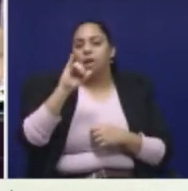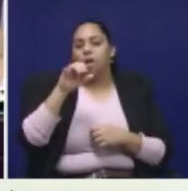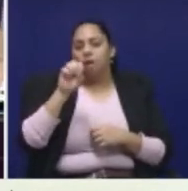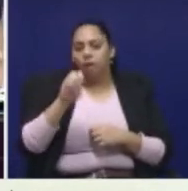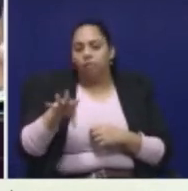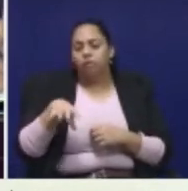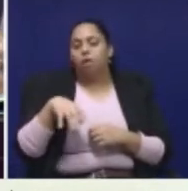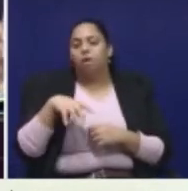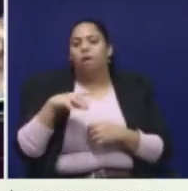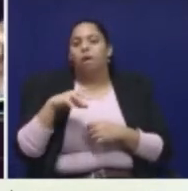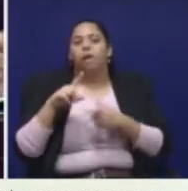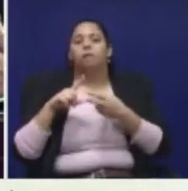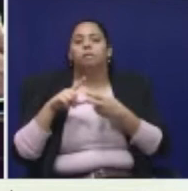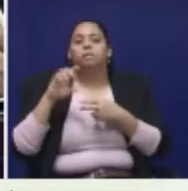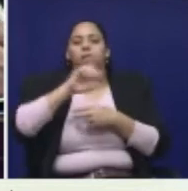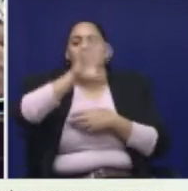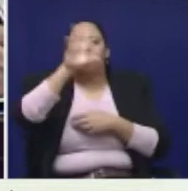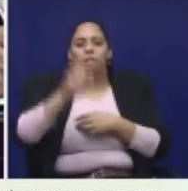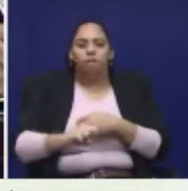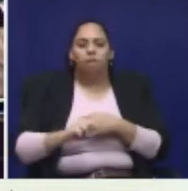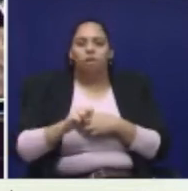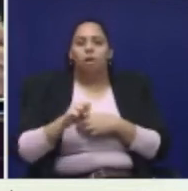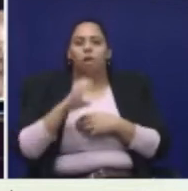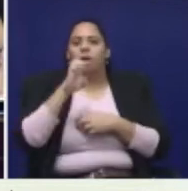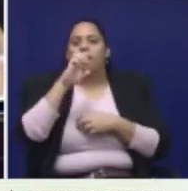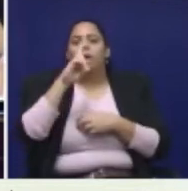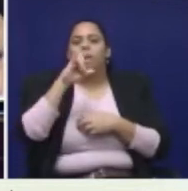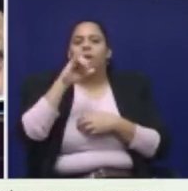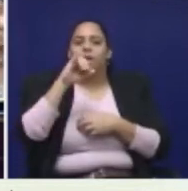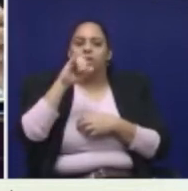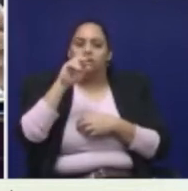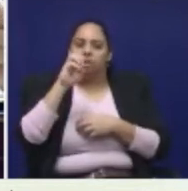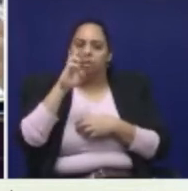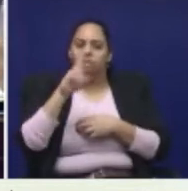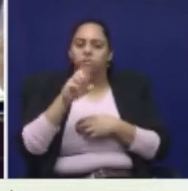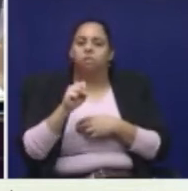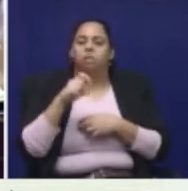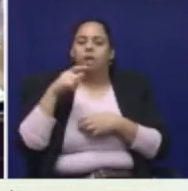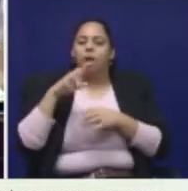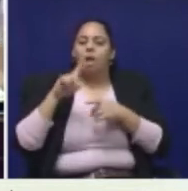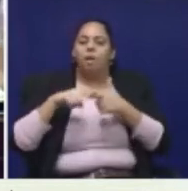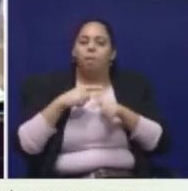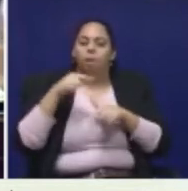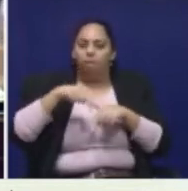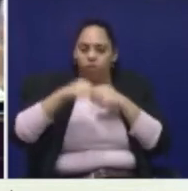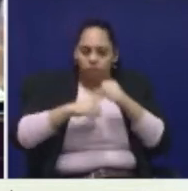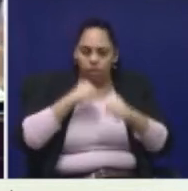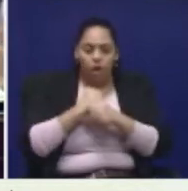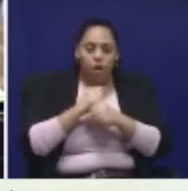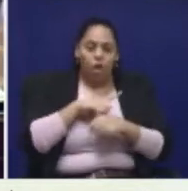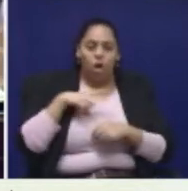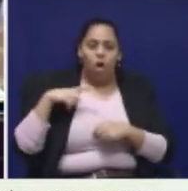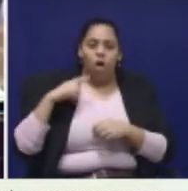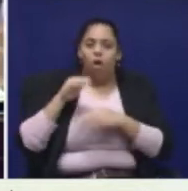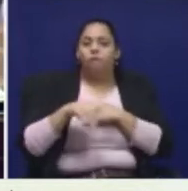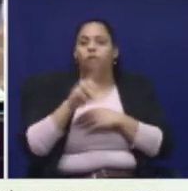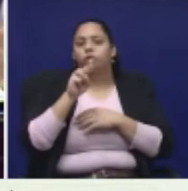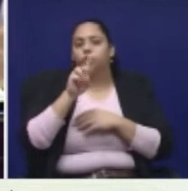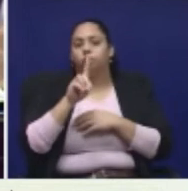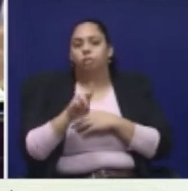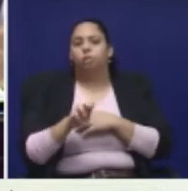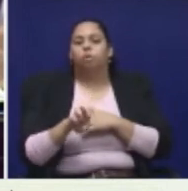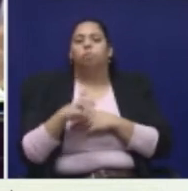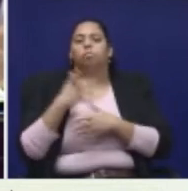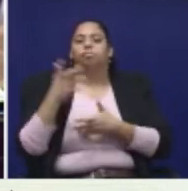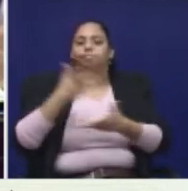the South African National Editors Forum in April this year, a long overdue dialogue that